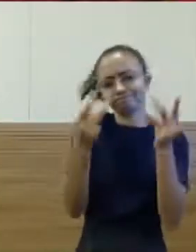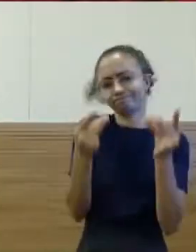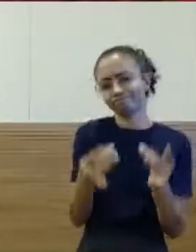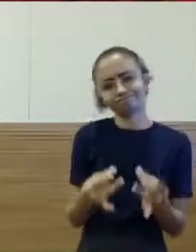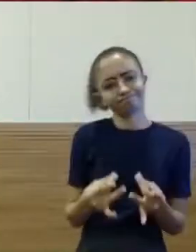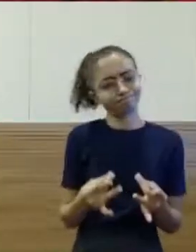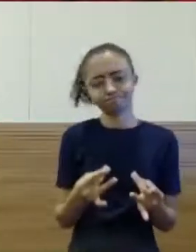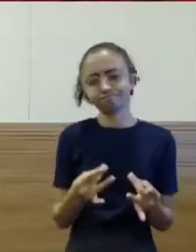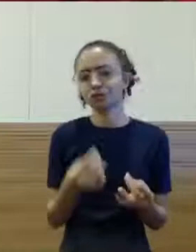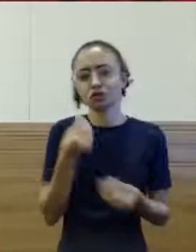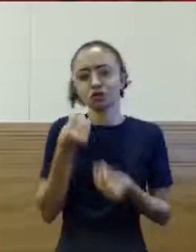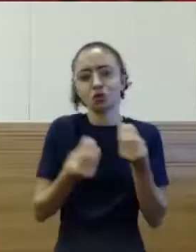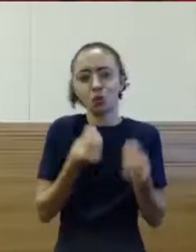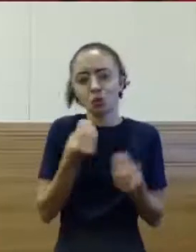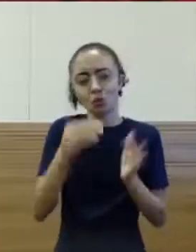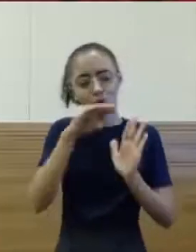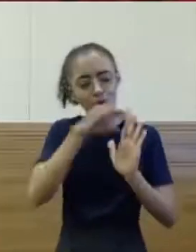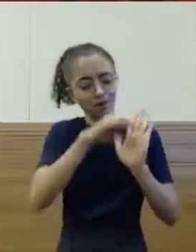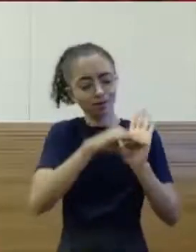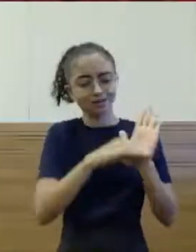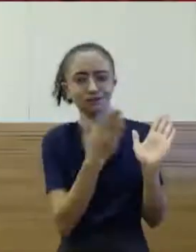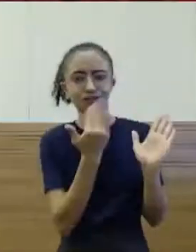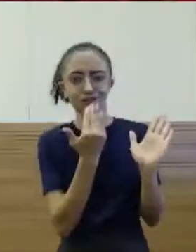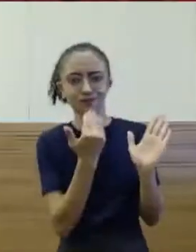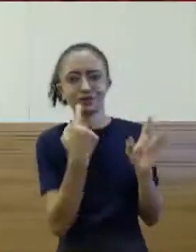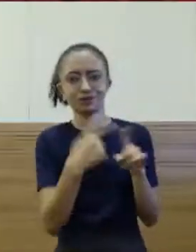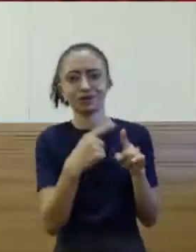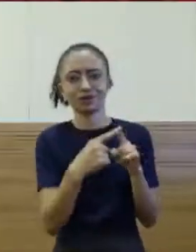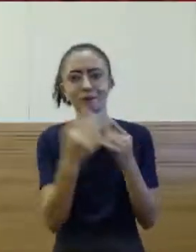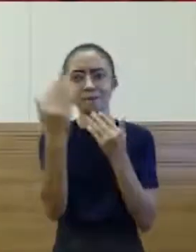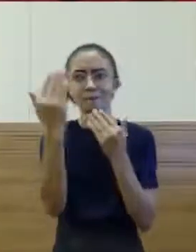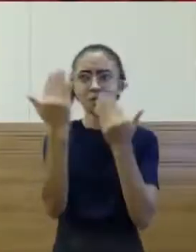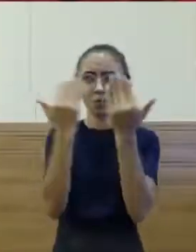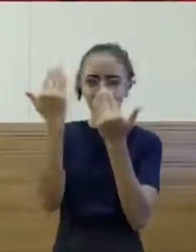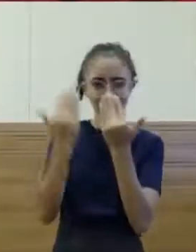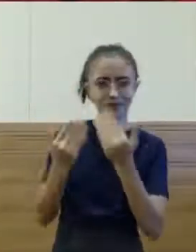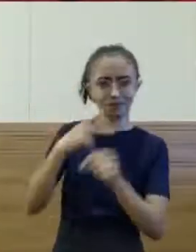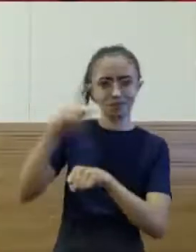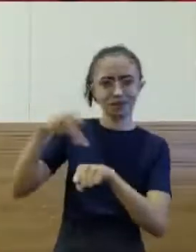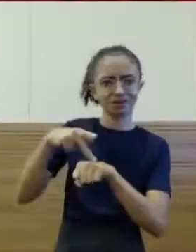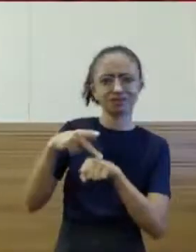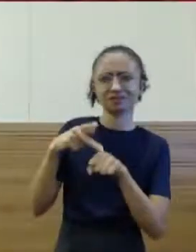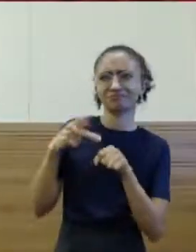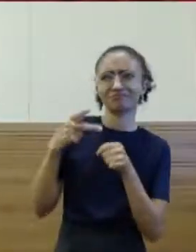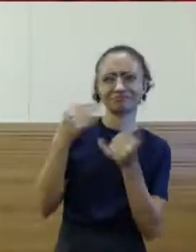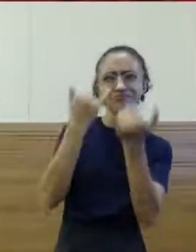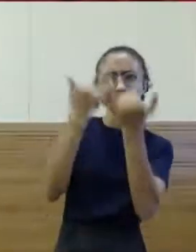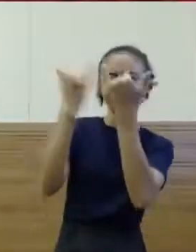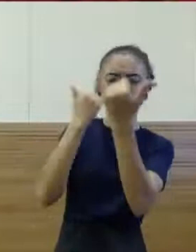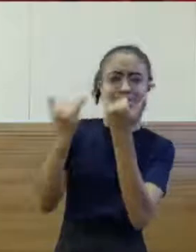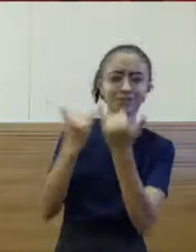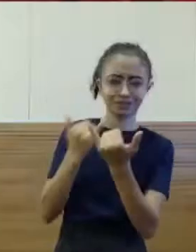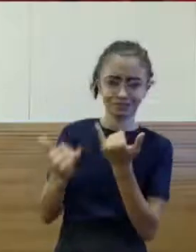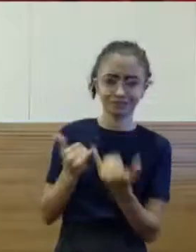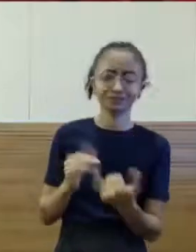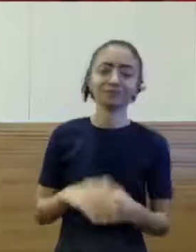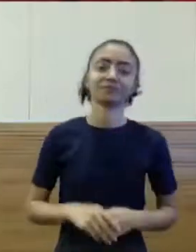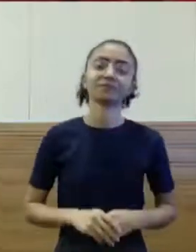the food list because they're very similar to the other countries. Yet, there's,